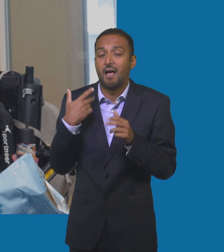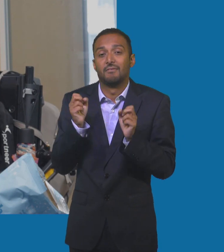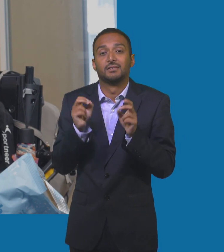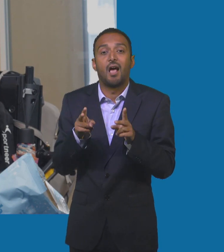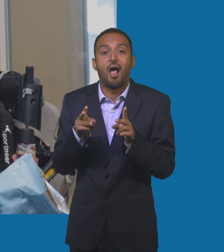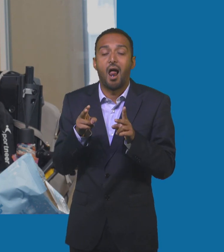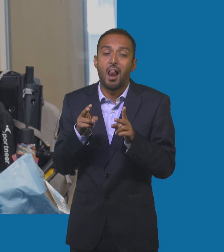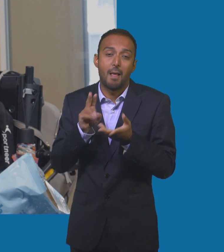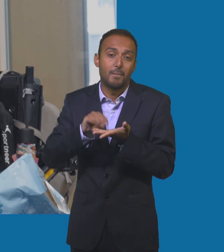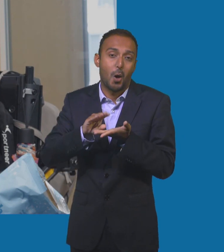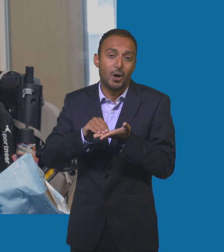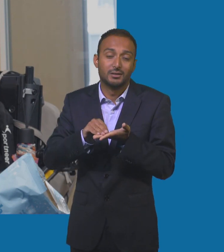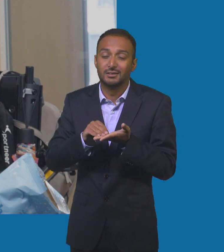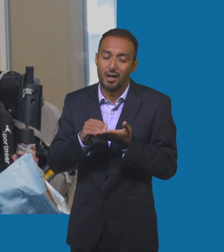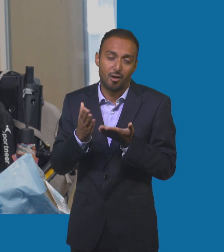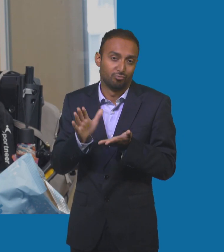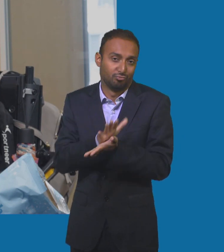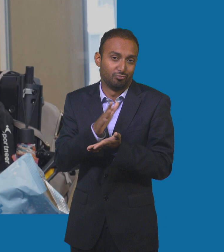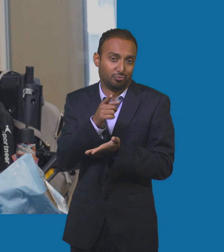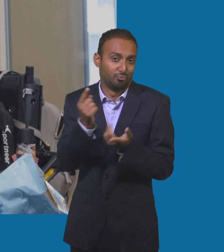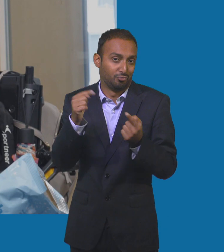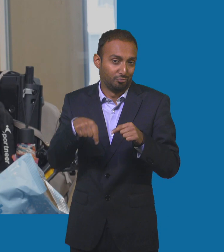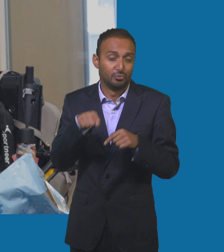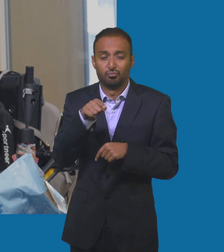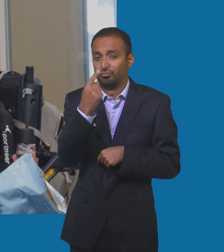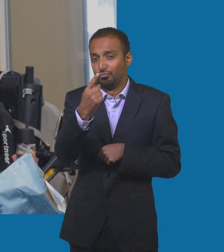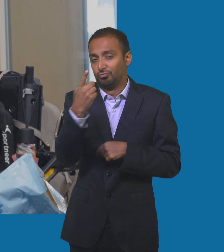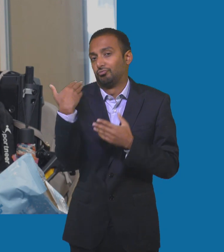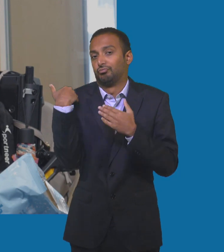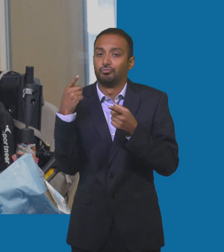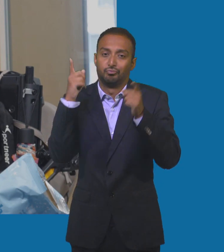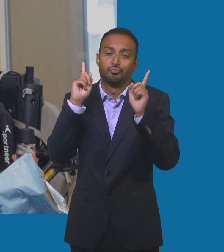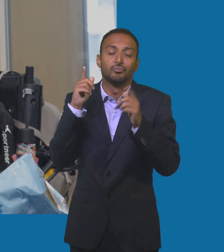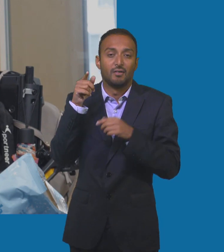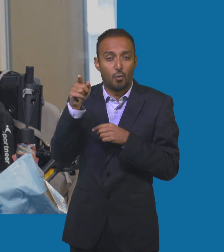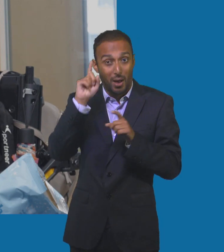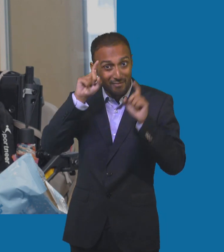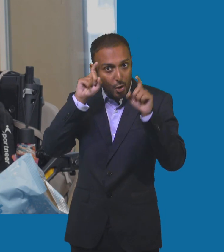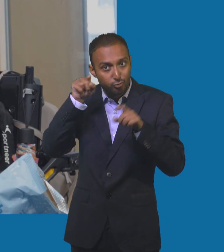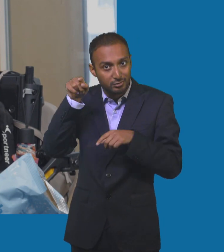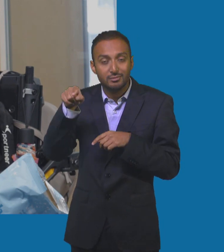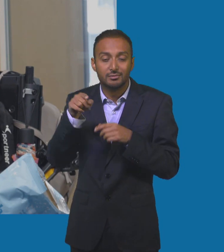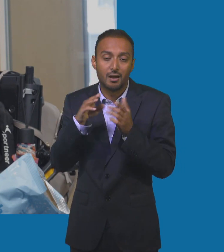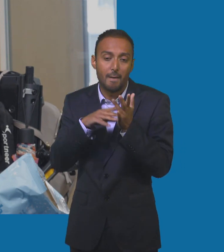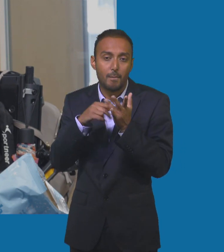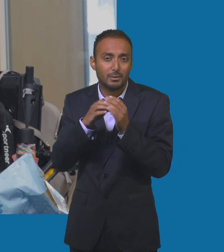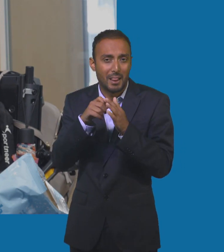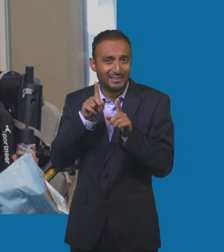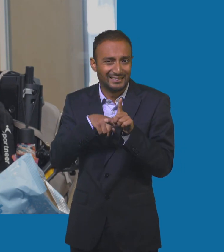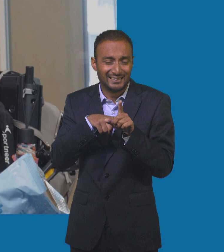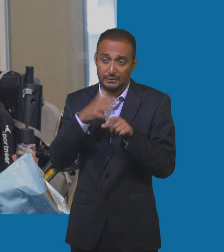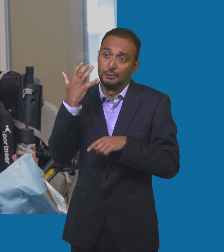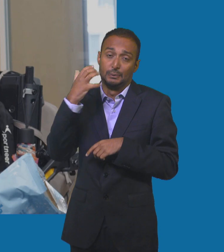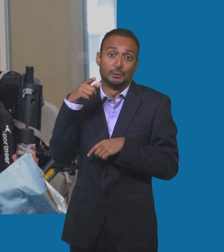you here. So you are the Head of Innovation at Motability. That is one big title. I'm a little bit